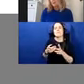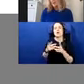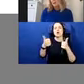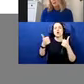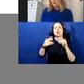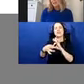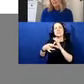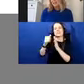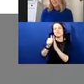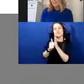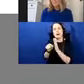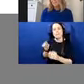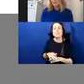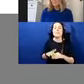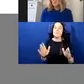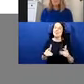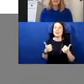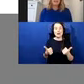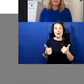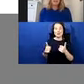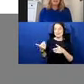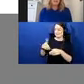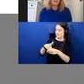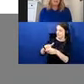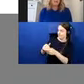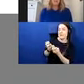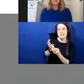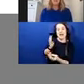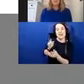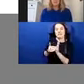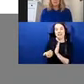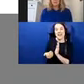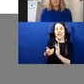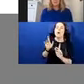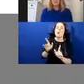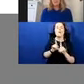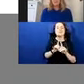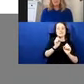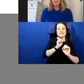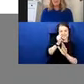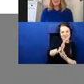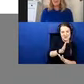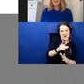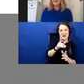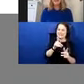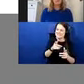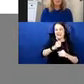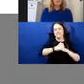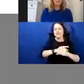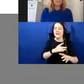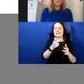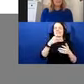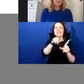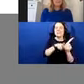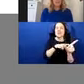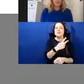very fine company today. At the moment, I just do this early plug for our Year 21 podcast on BBC Northern Ireland. It's available